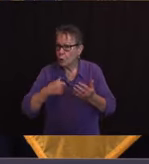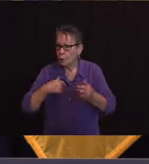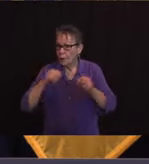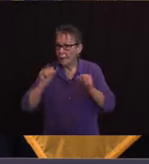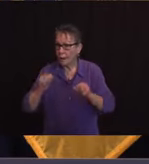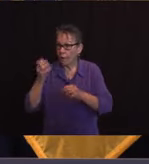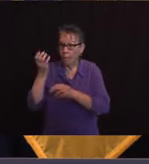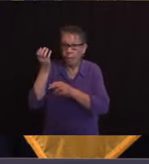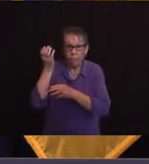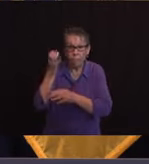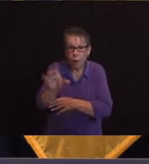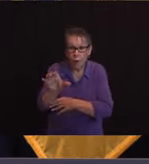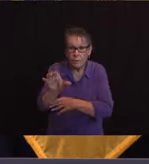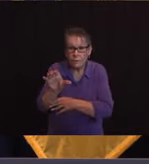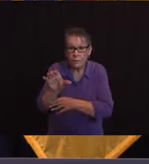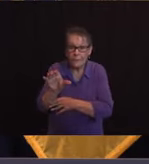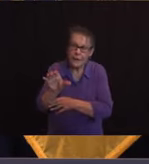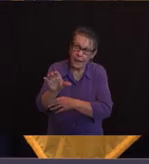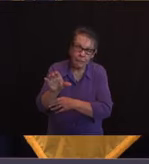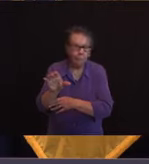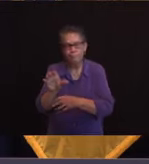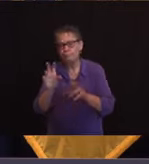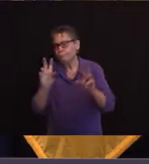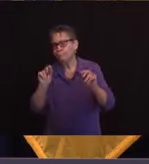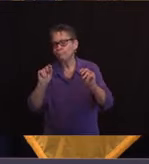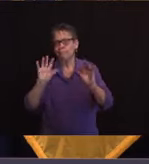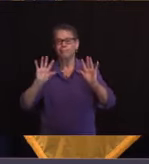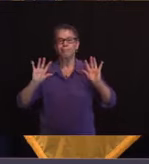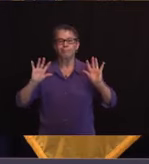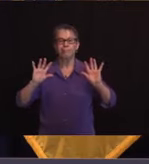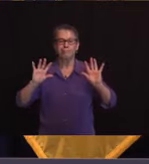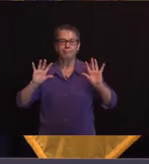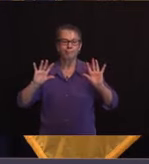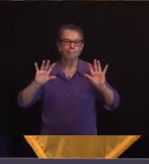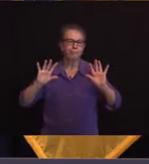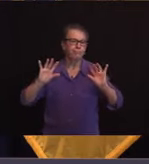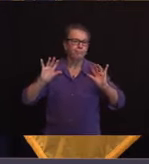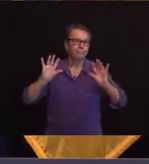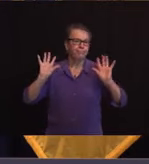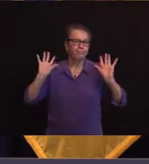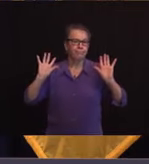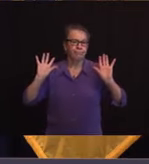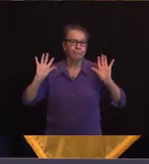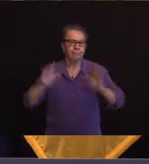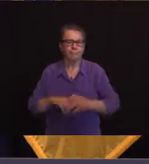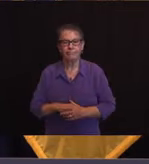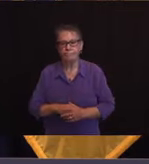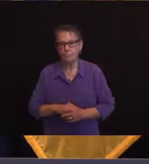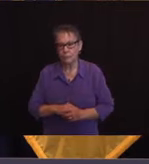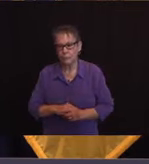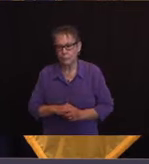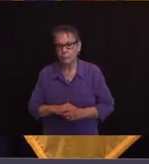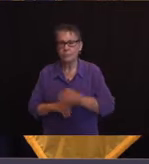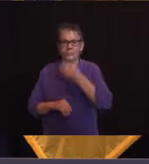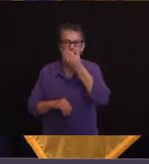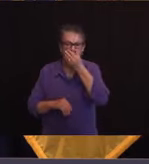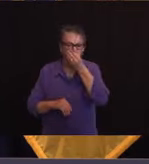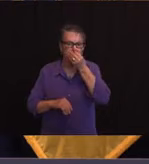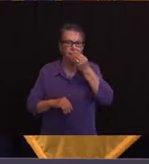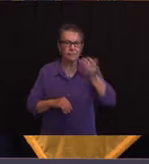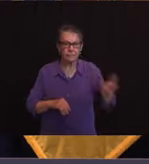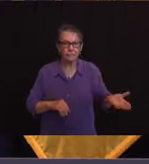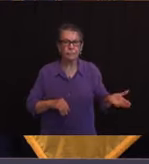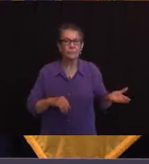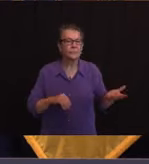there. And Judy, are there anything on that or other vaccines that kids historically should